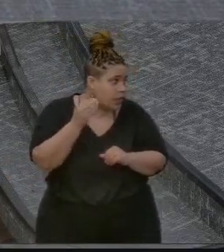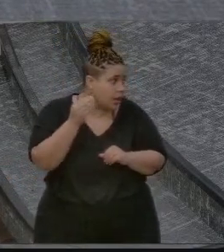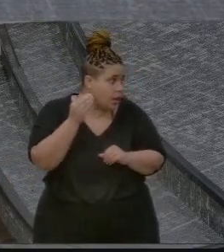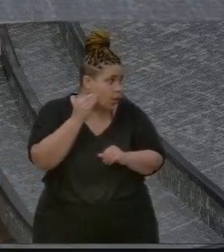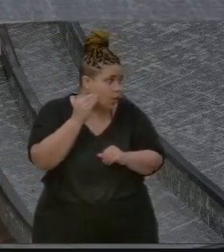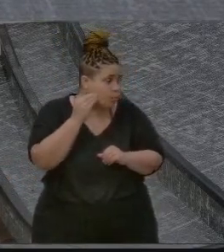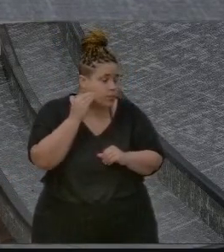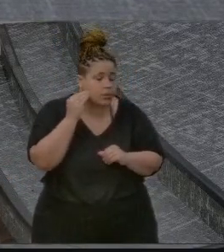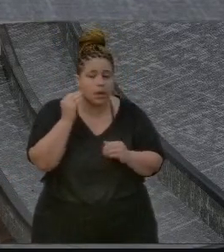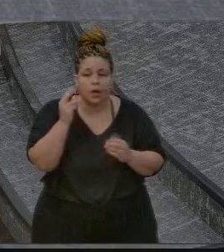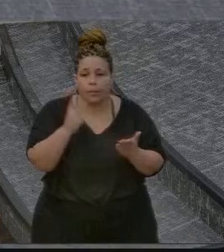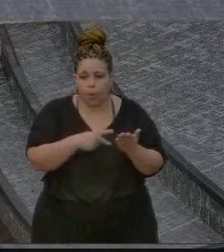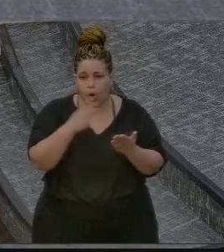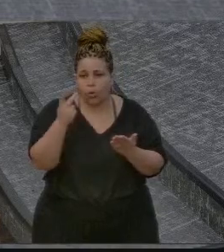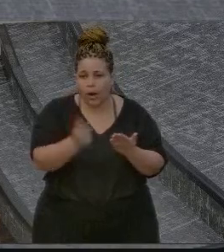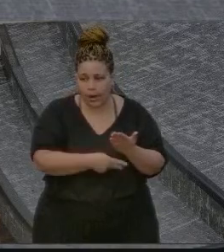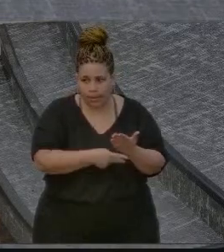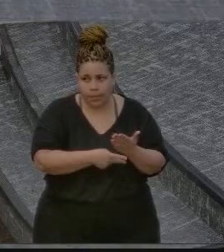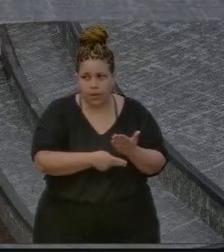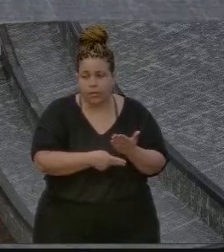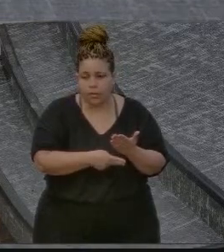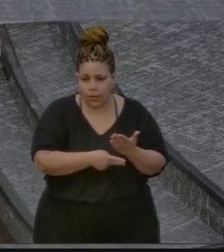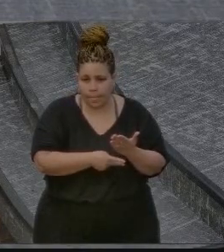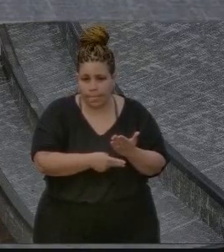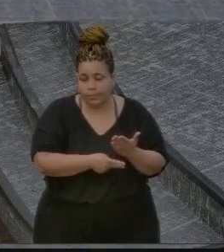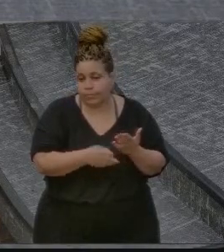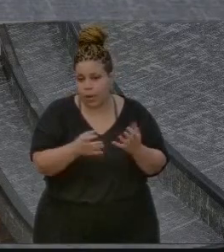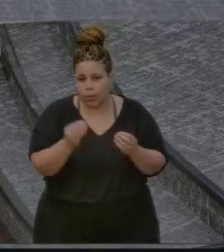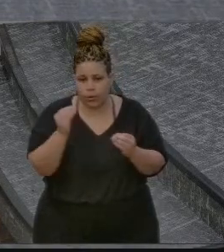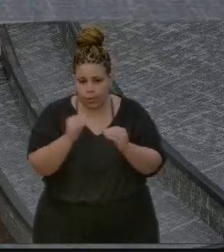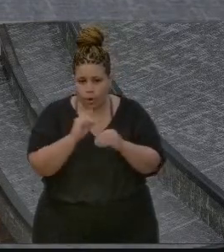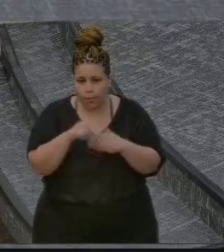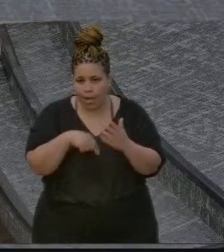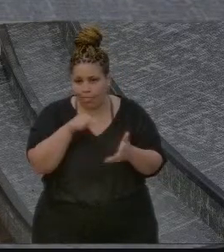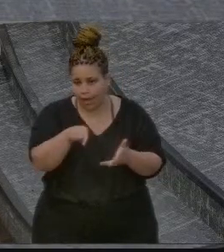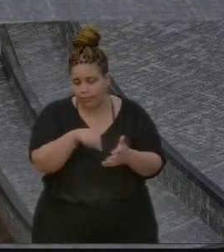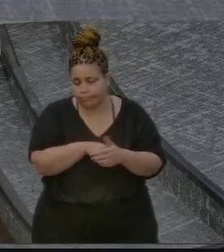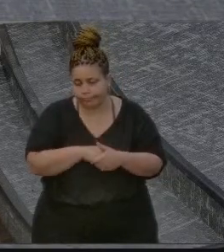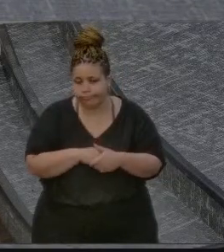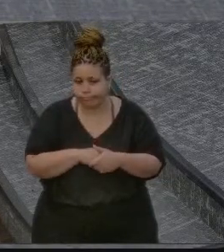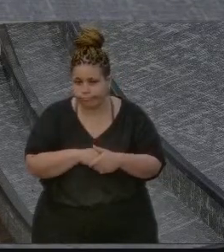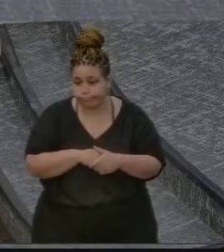program, and I would like to know more about what that entails.